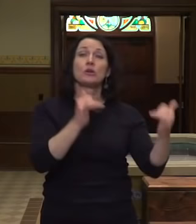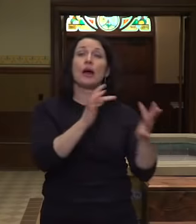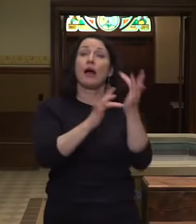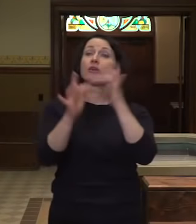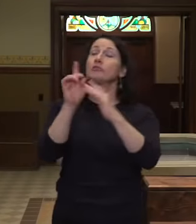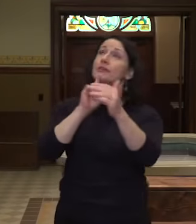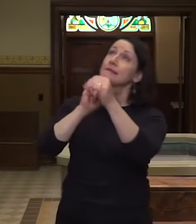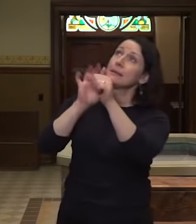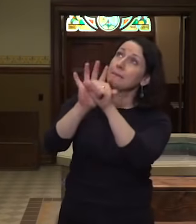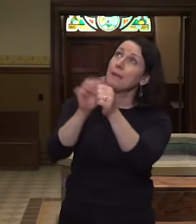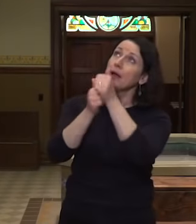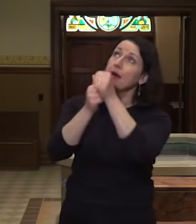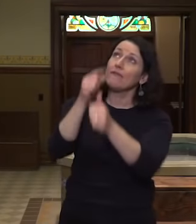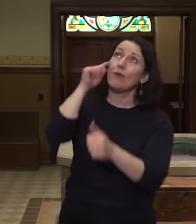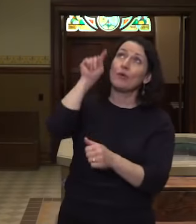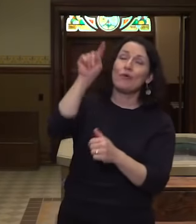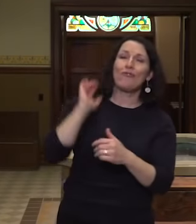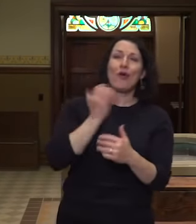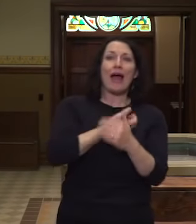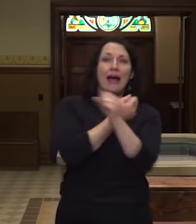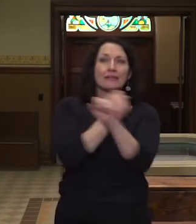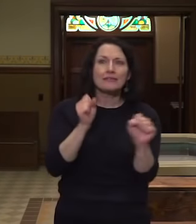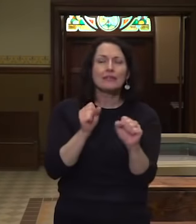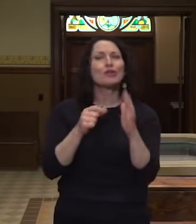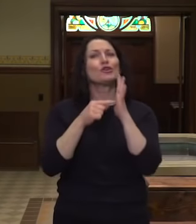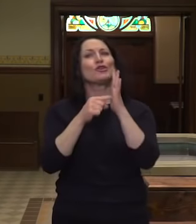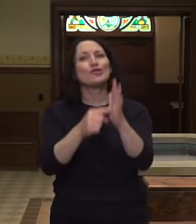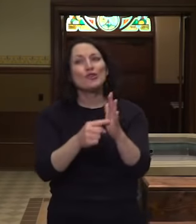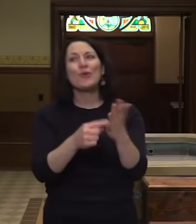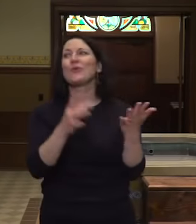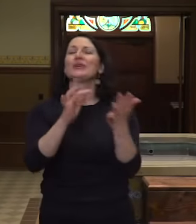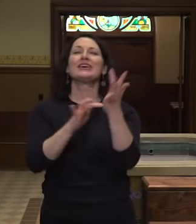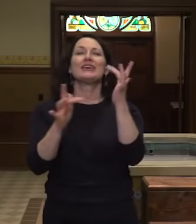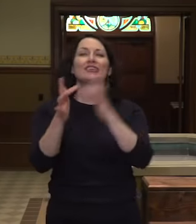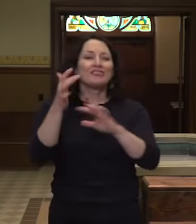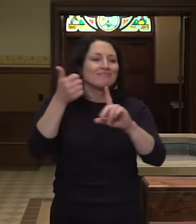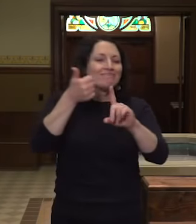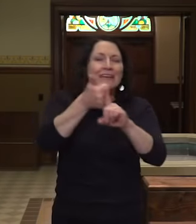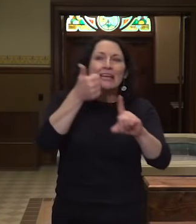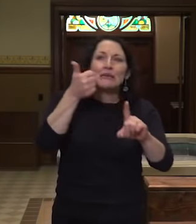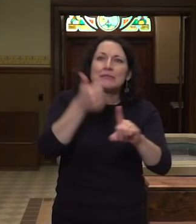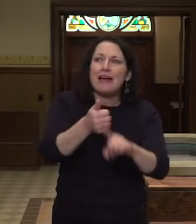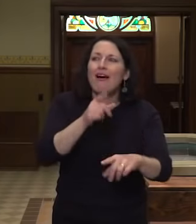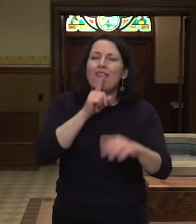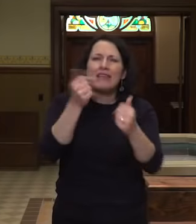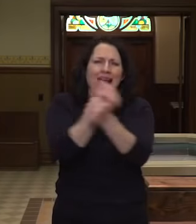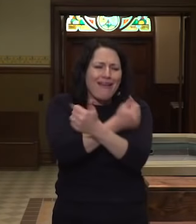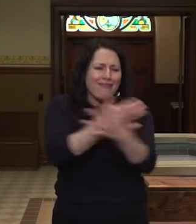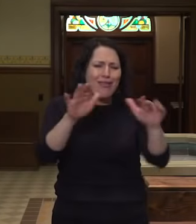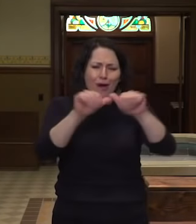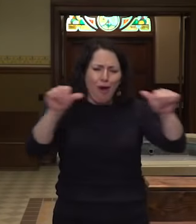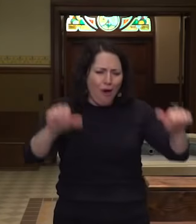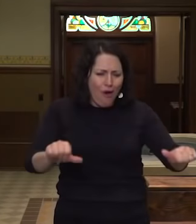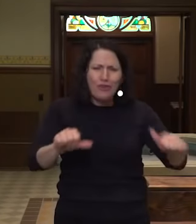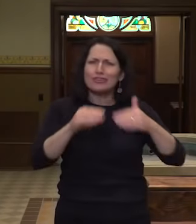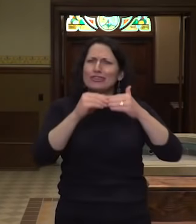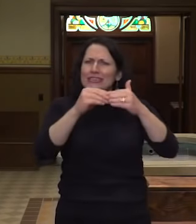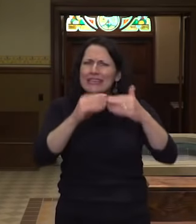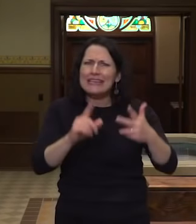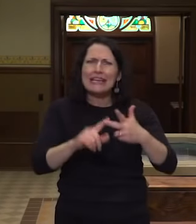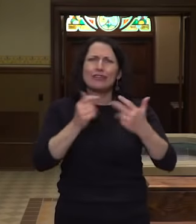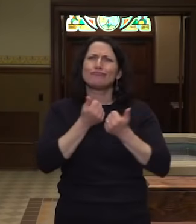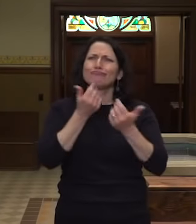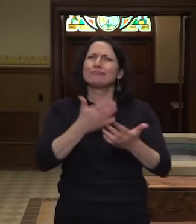our salvation, showed himself the priest, the altar, and the lamb of sacrifice.